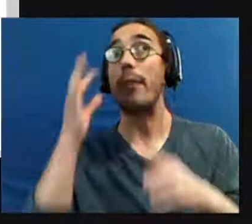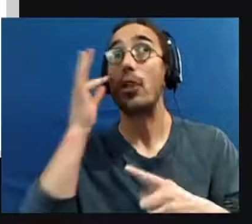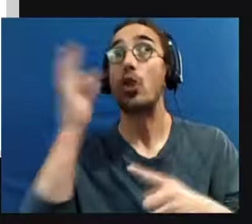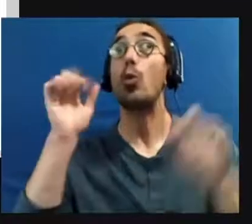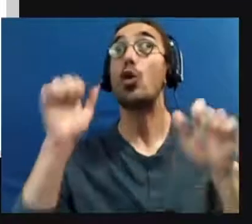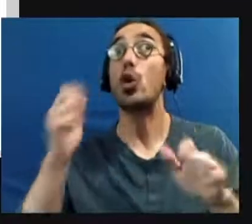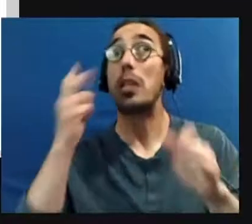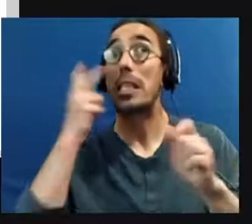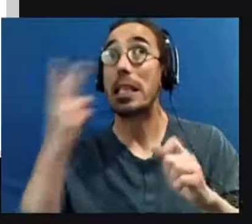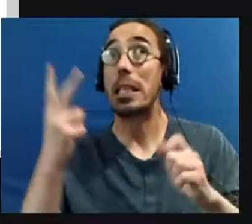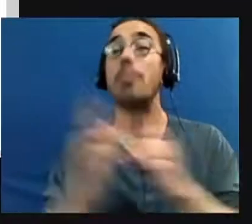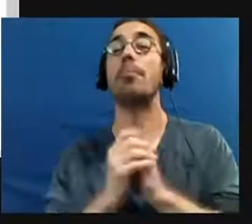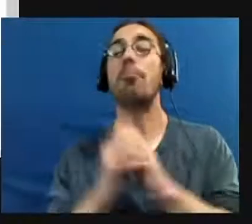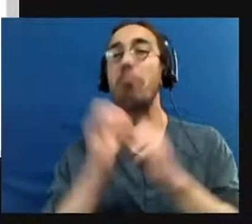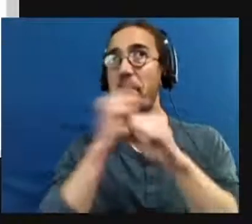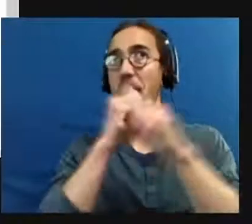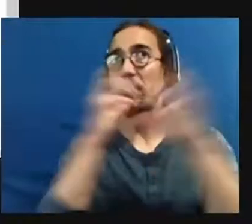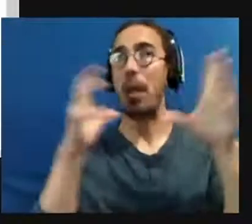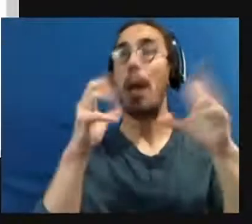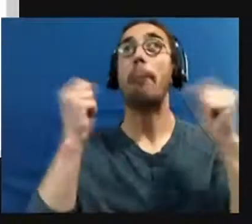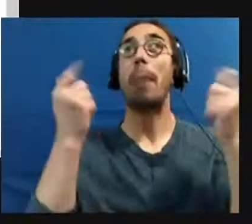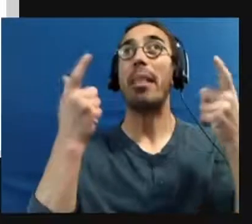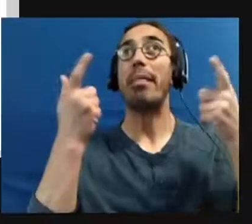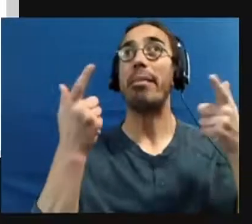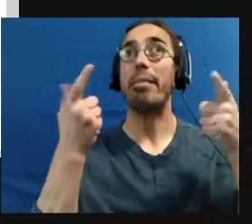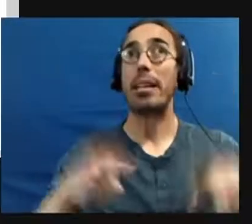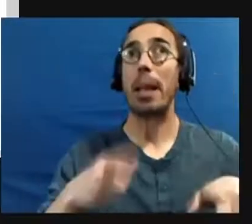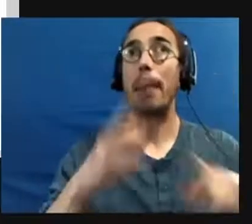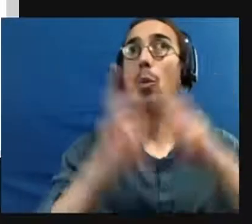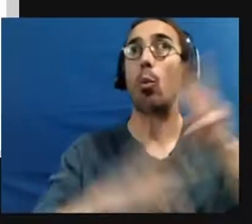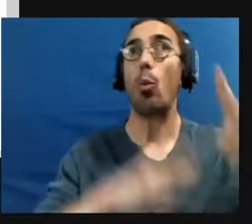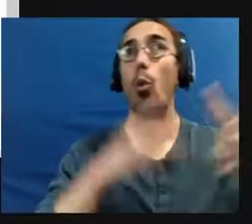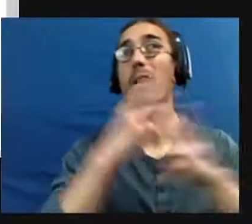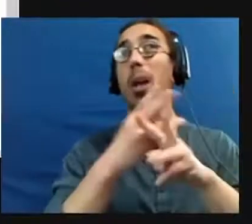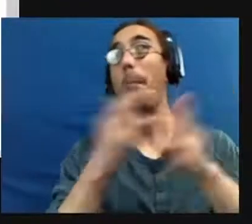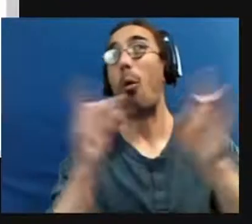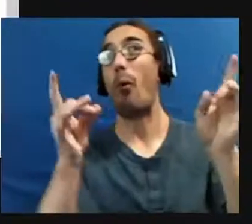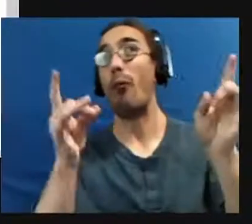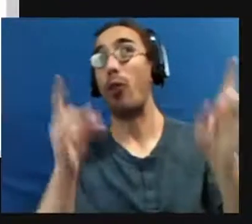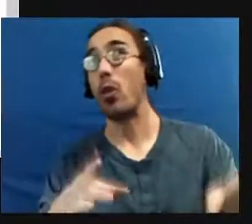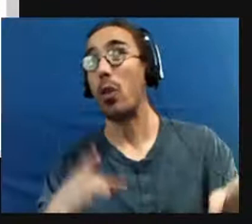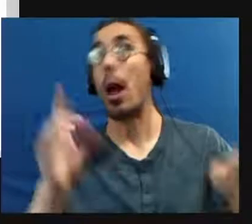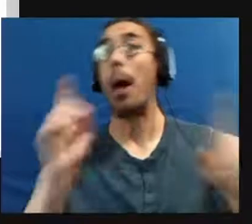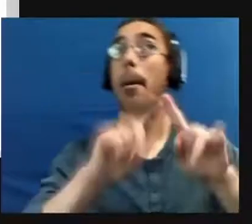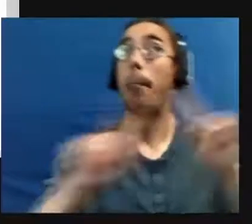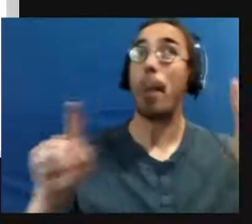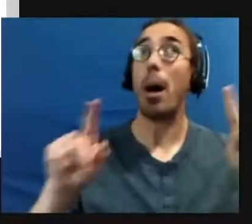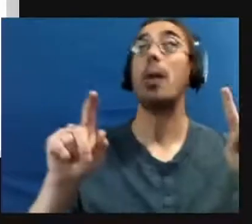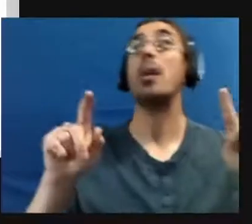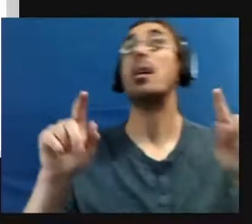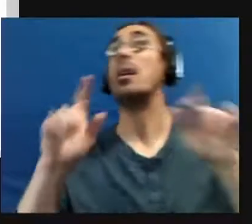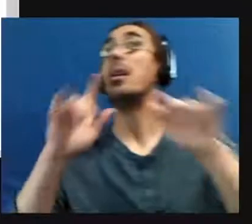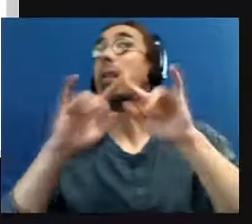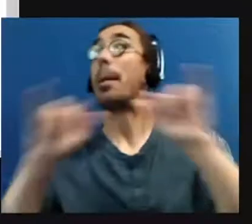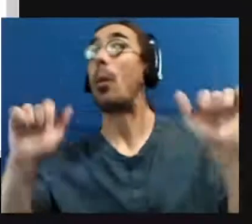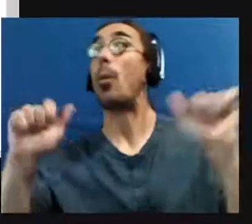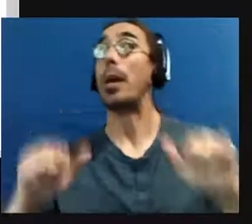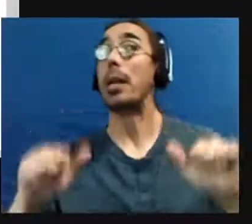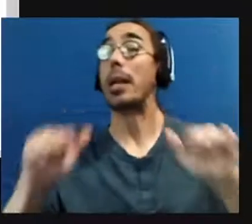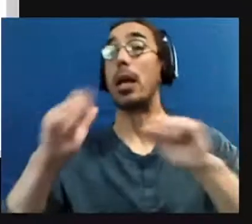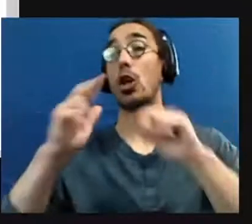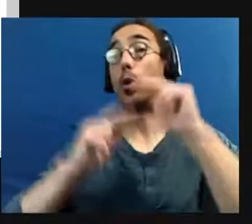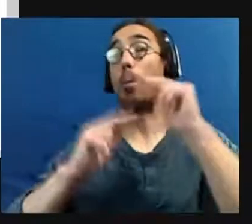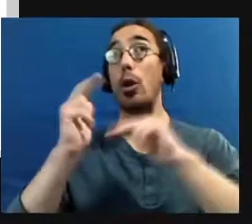world where a lot of things are going poorly, but we can kind of create the world that we want to live